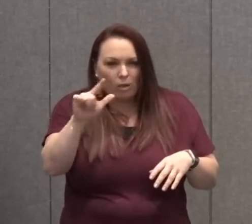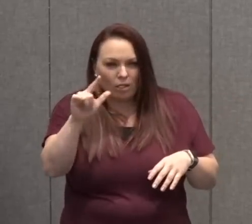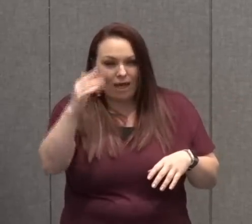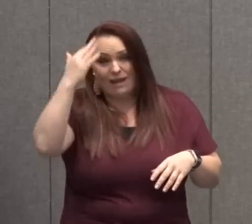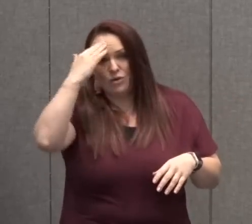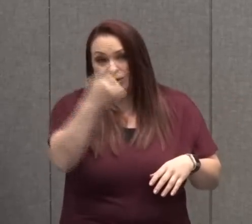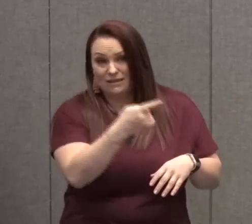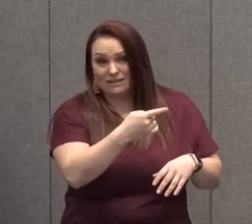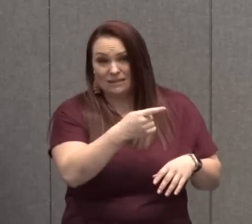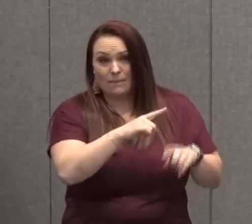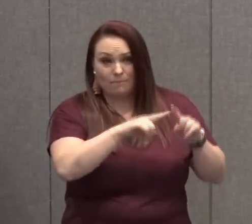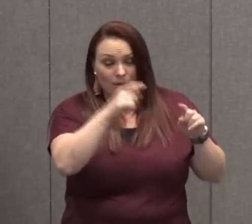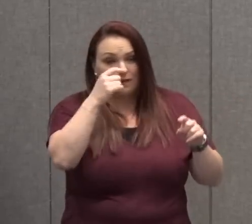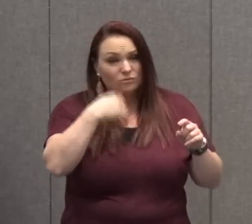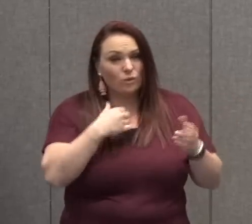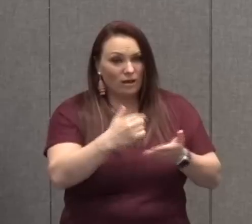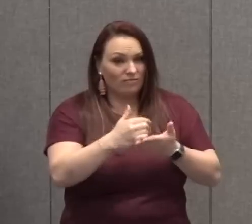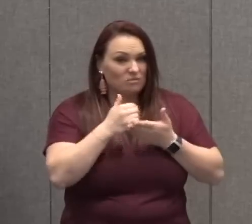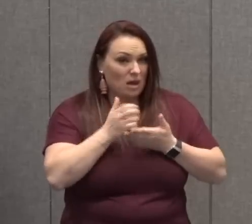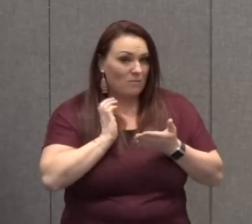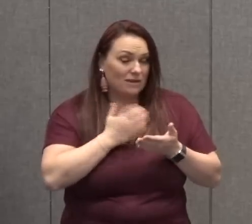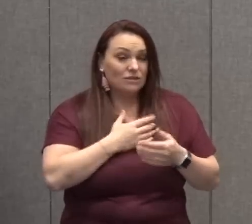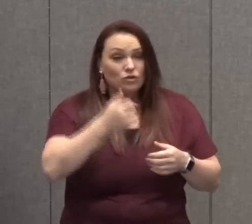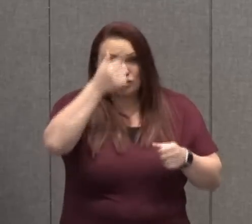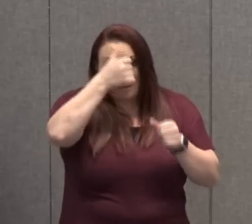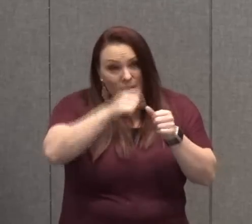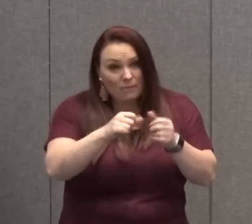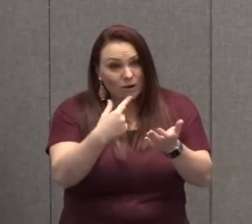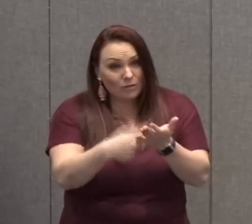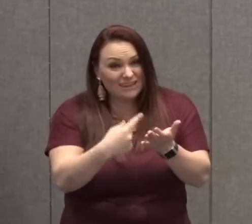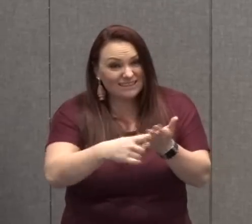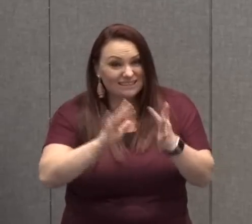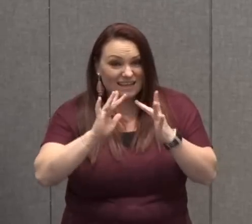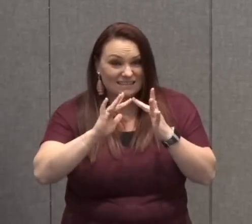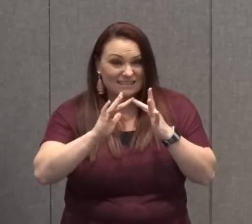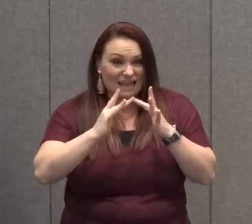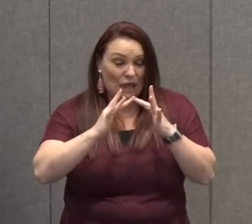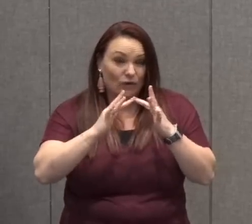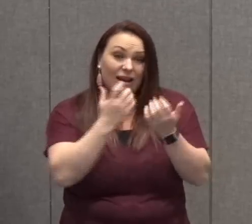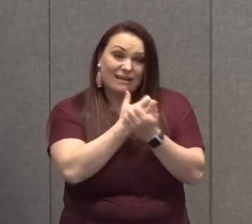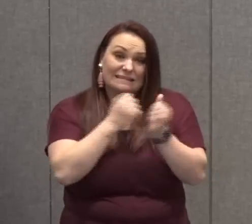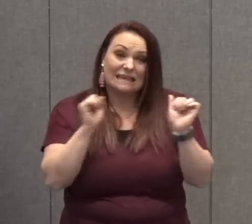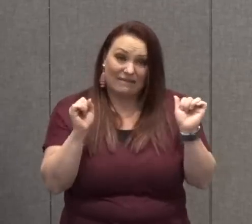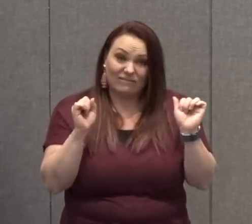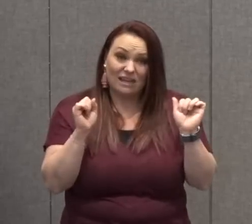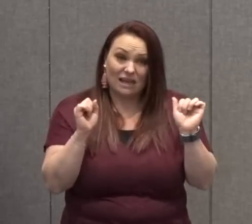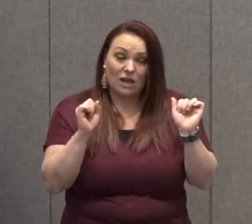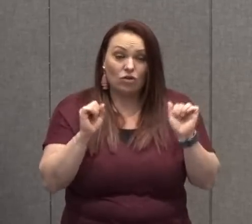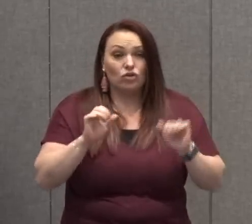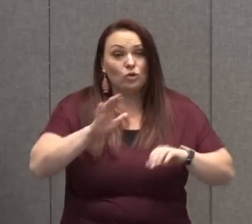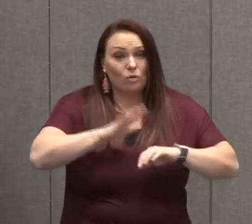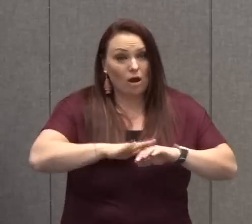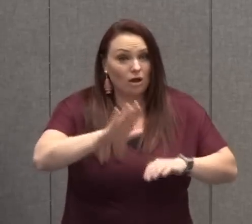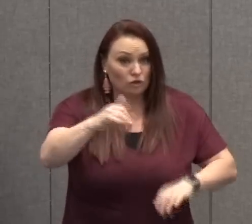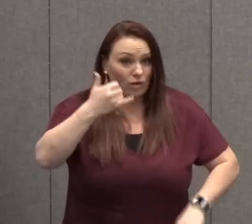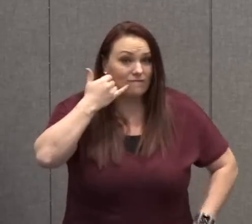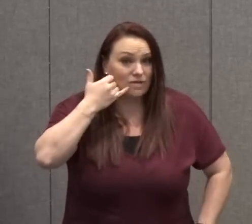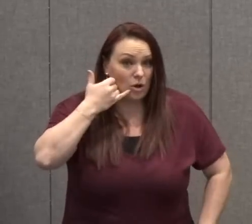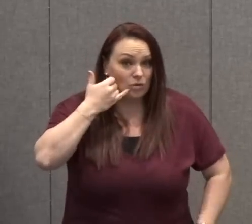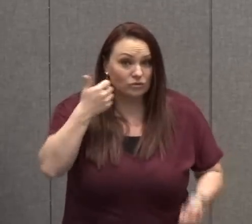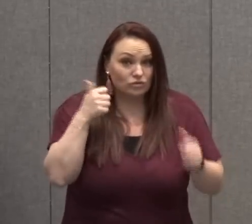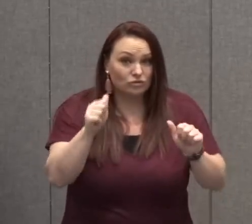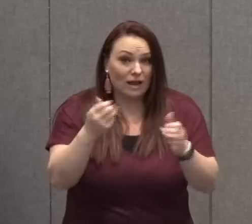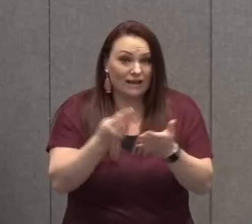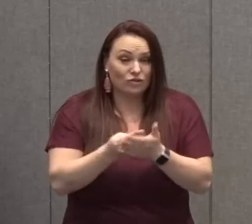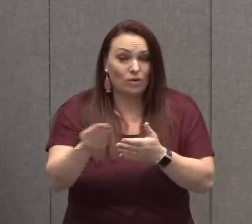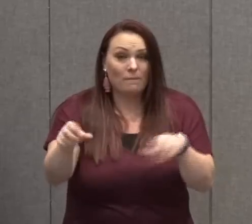us out. So remember we went over internet safety? I do. Remember that time? I do, when you were on your phone trying to